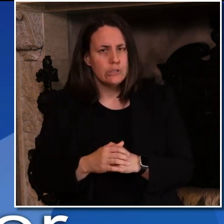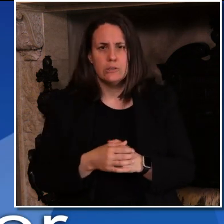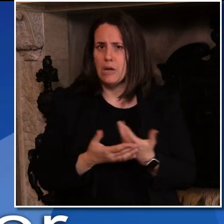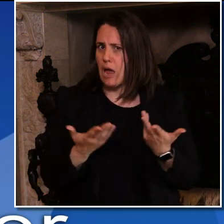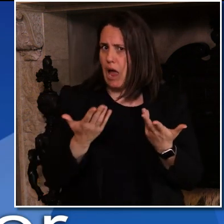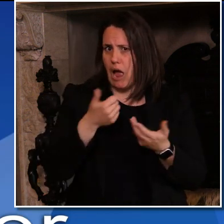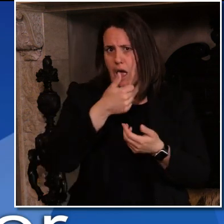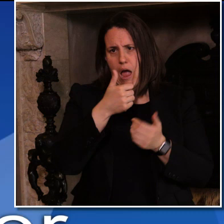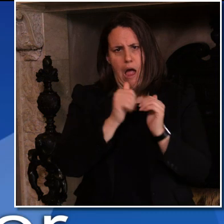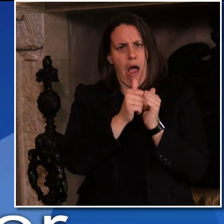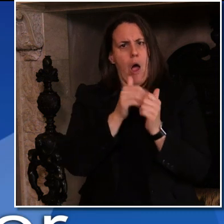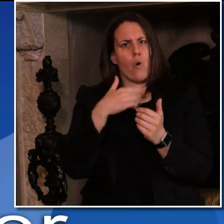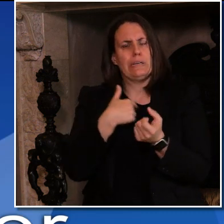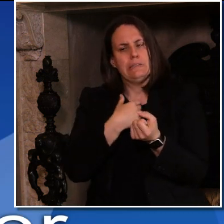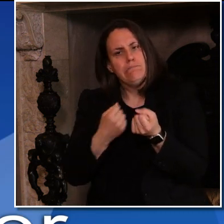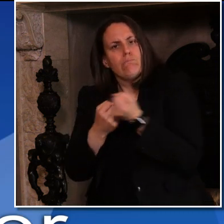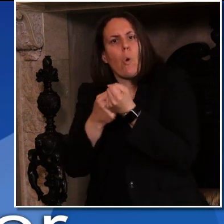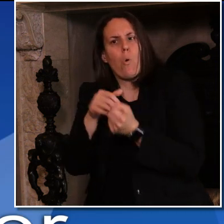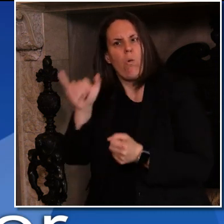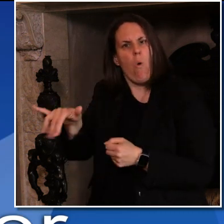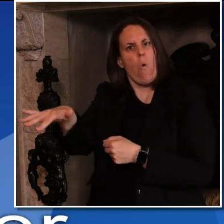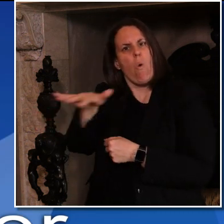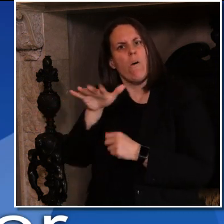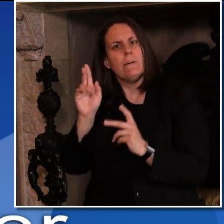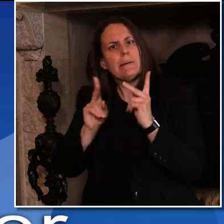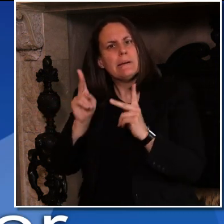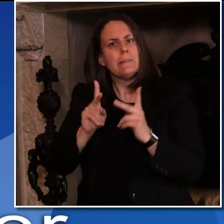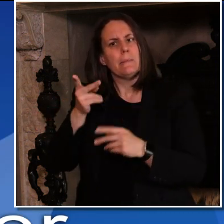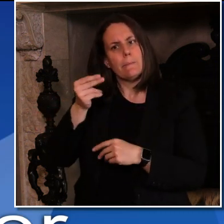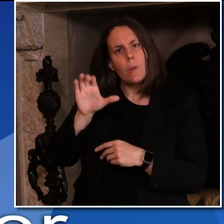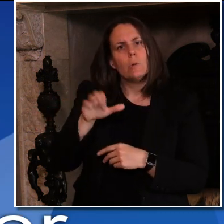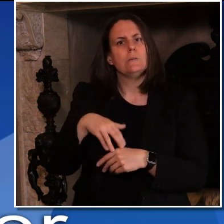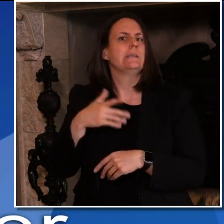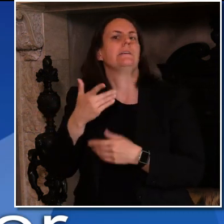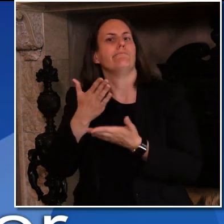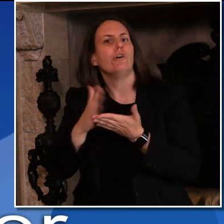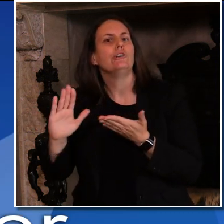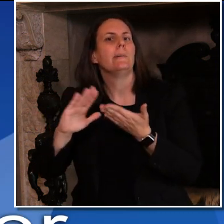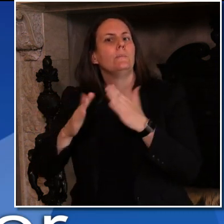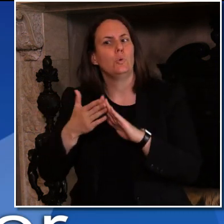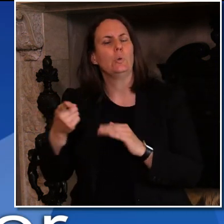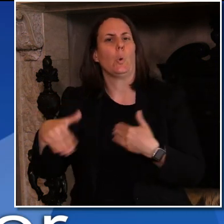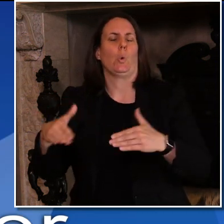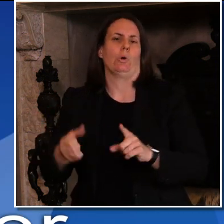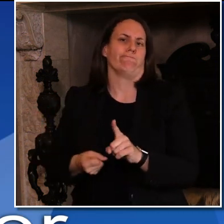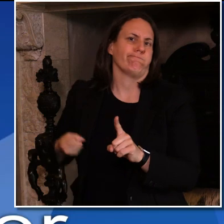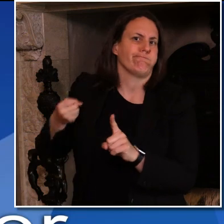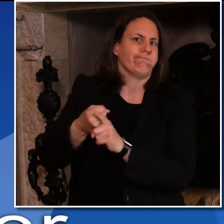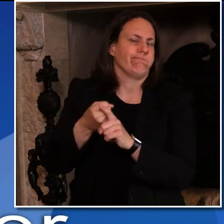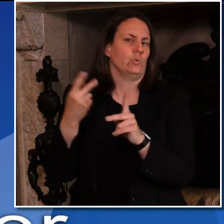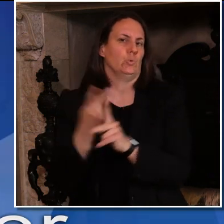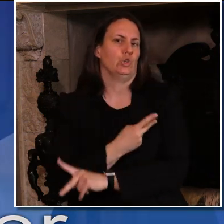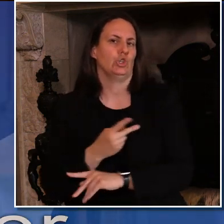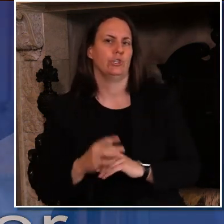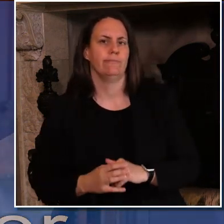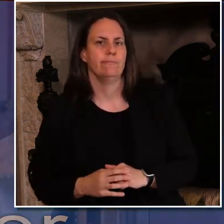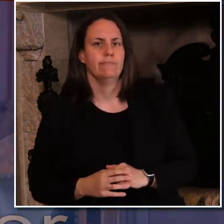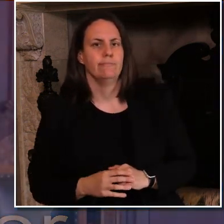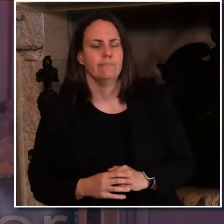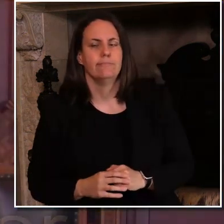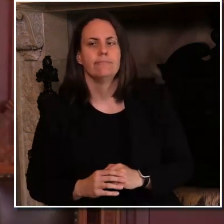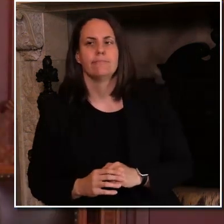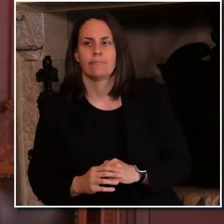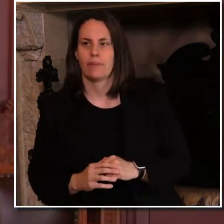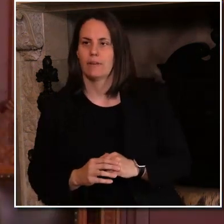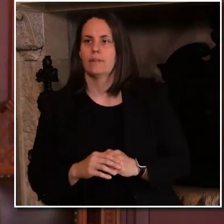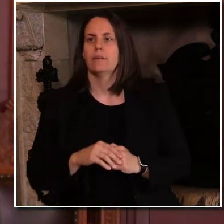since they are largely affected in this industry. Yeah, and I'll start out, Victor, and I know Andrea probably will have